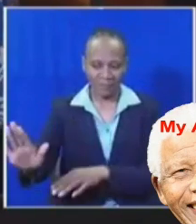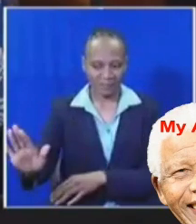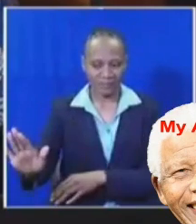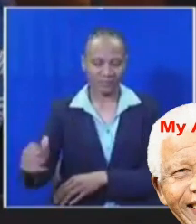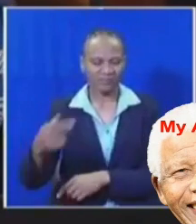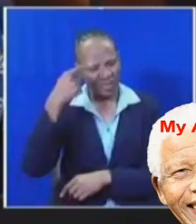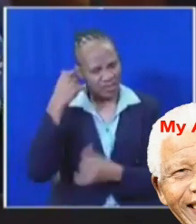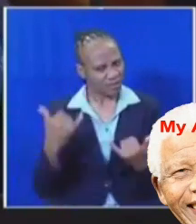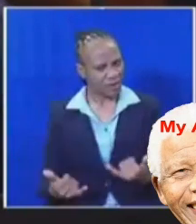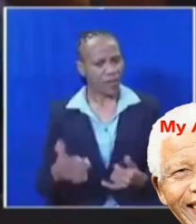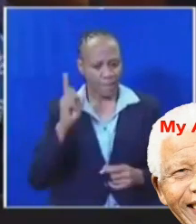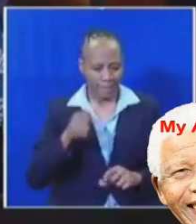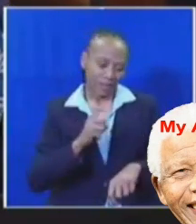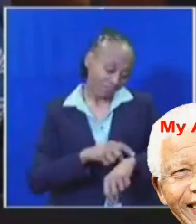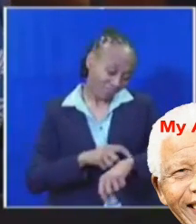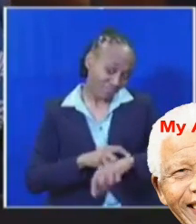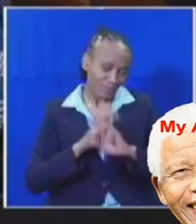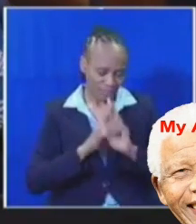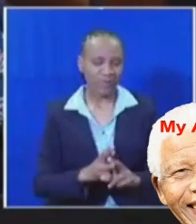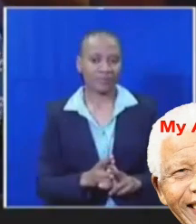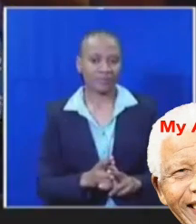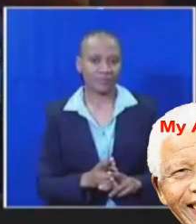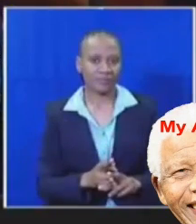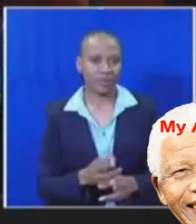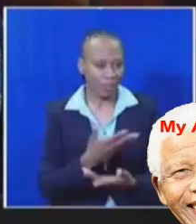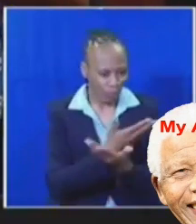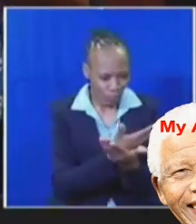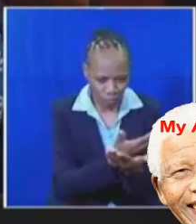should respect the time. All of us,